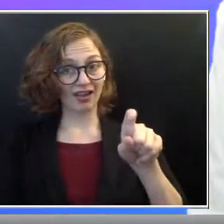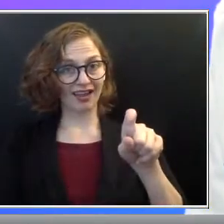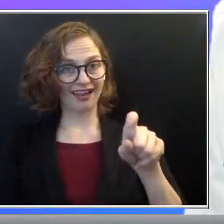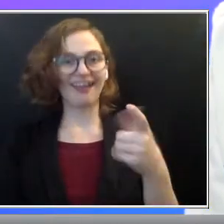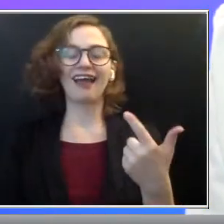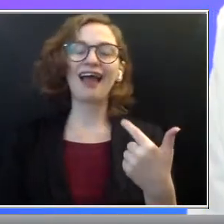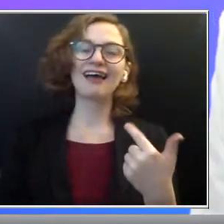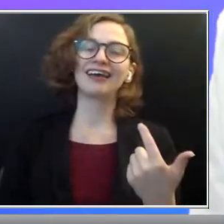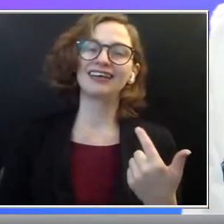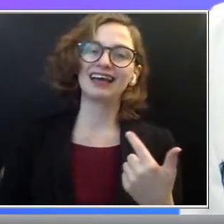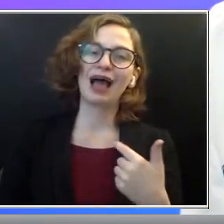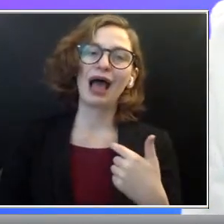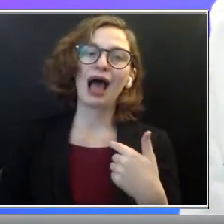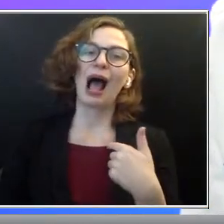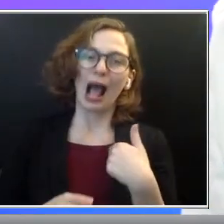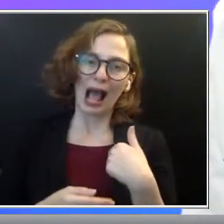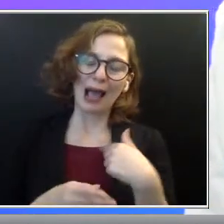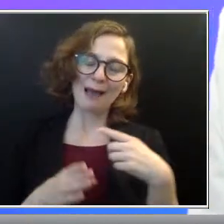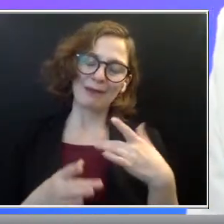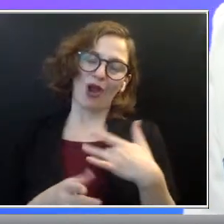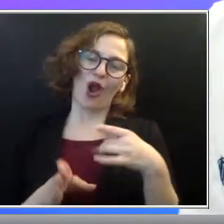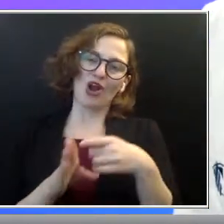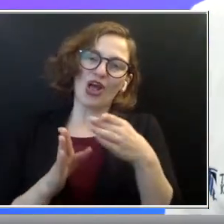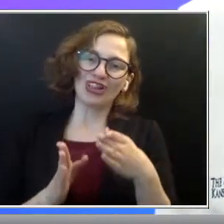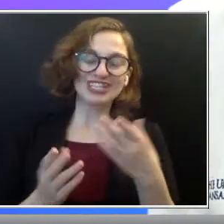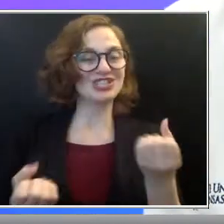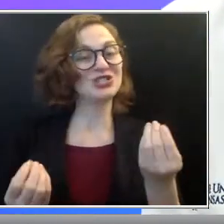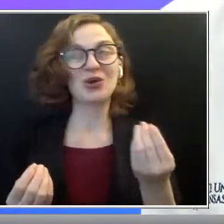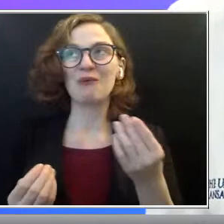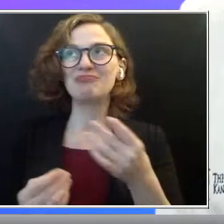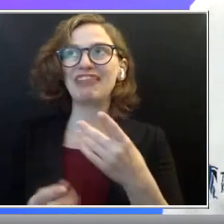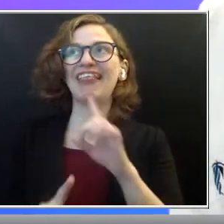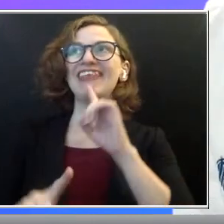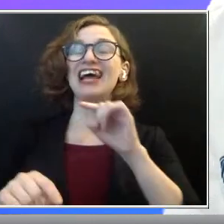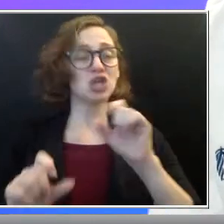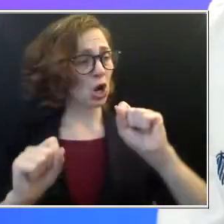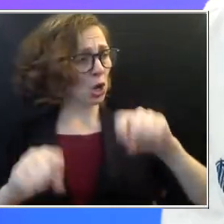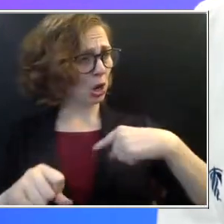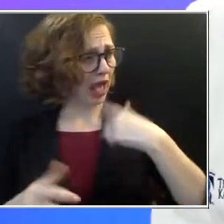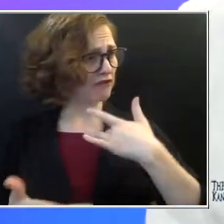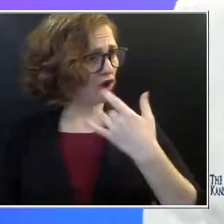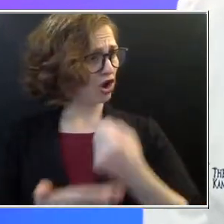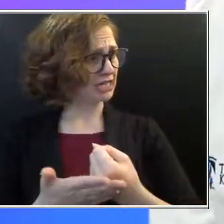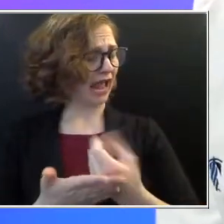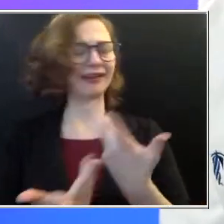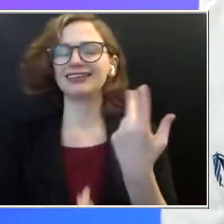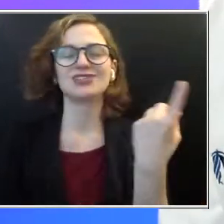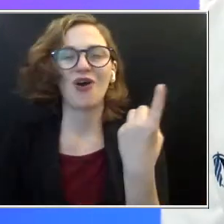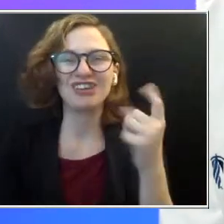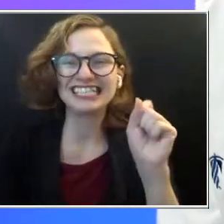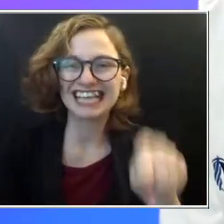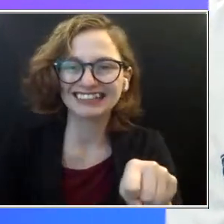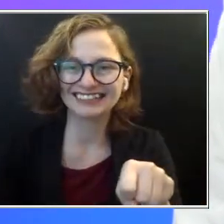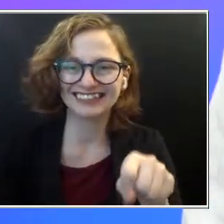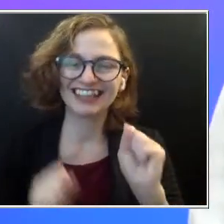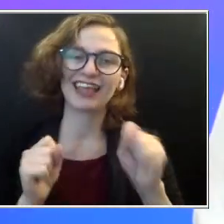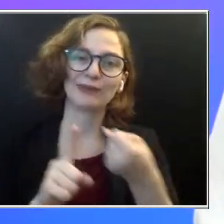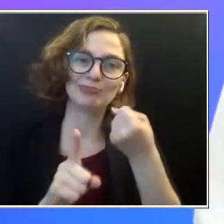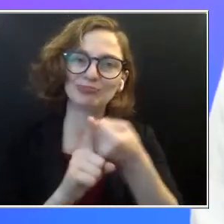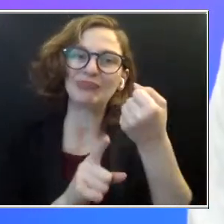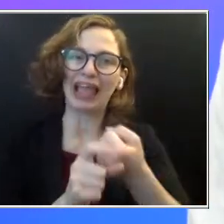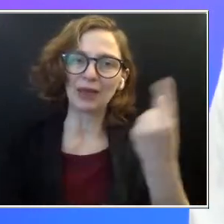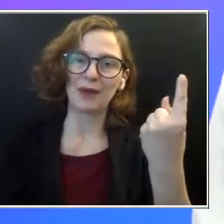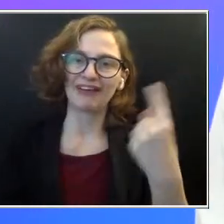question, can you have a heart attack, is always yes. Because it can happen to anybody. Yeah. But, you know, it would be pretty uncommon